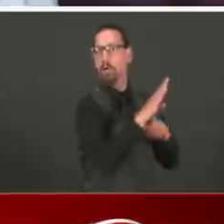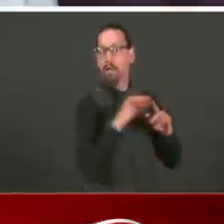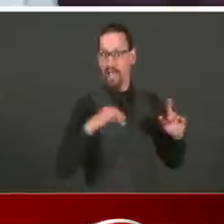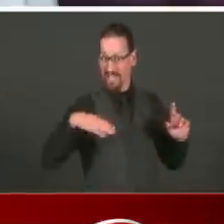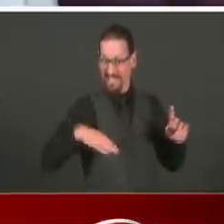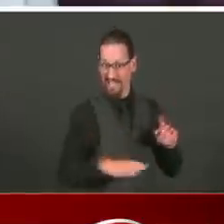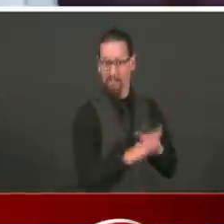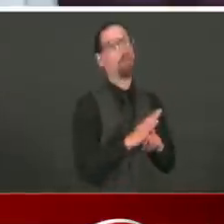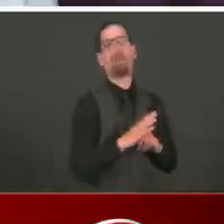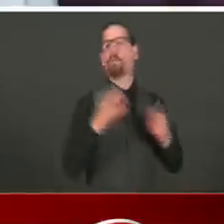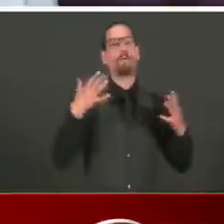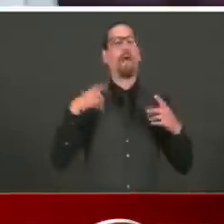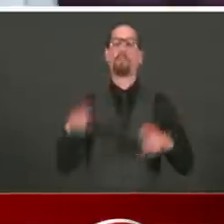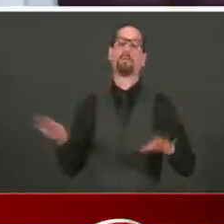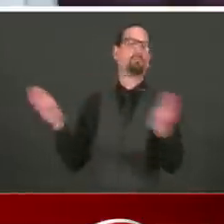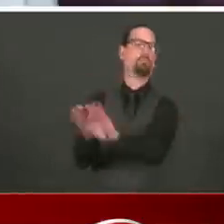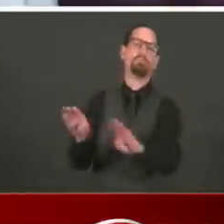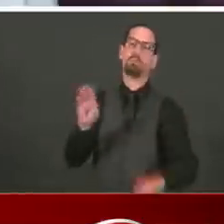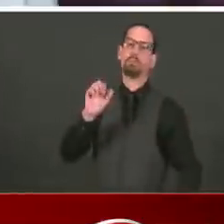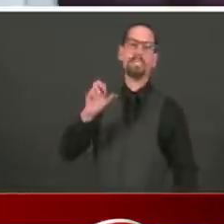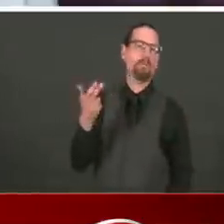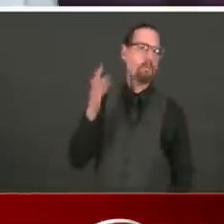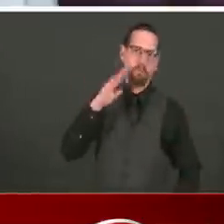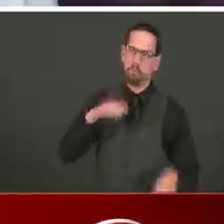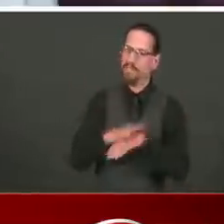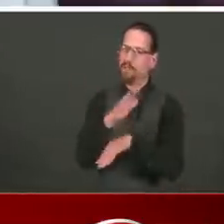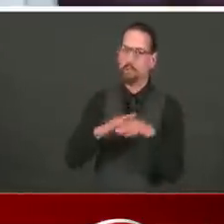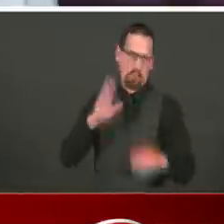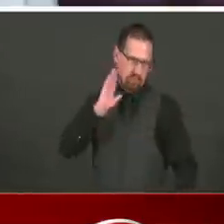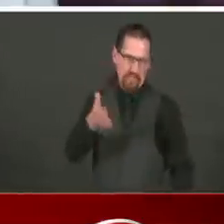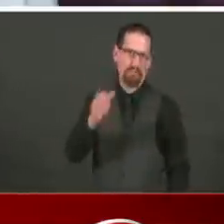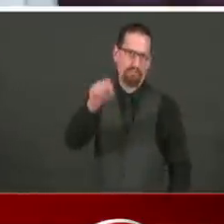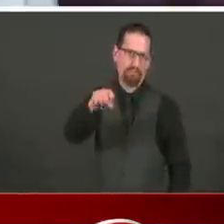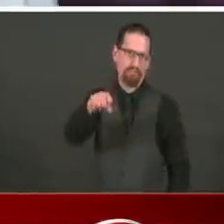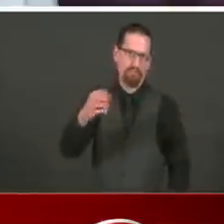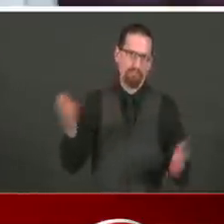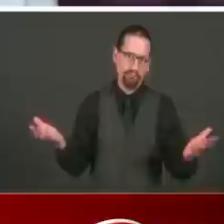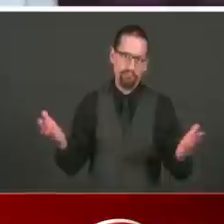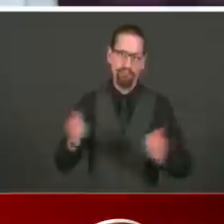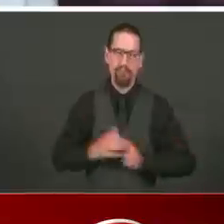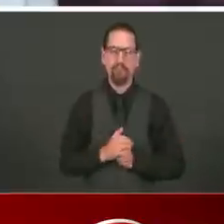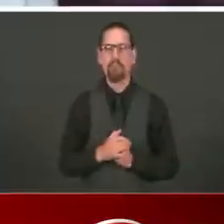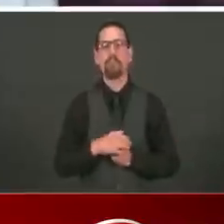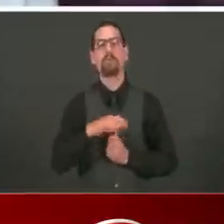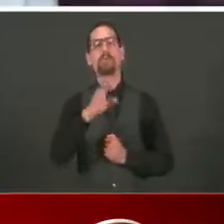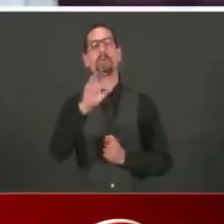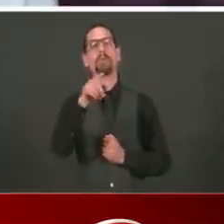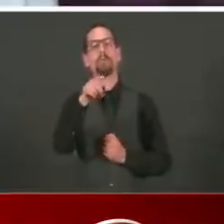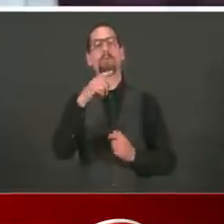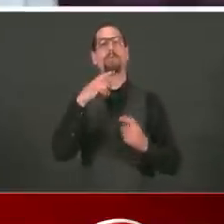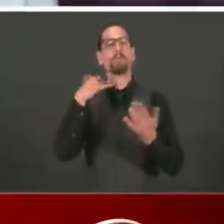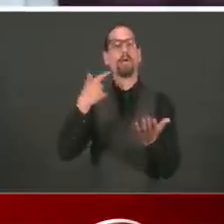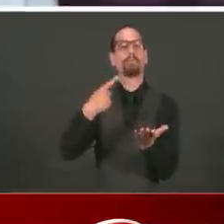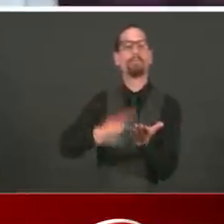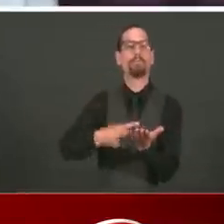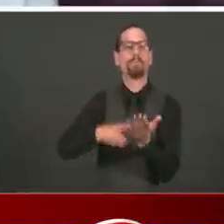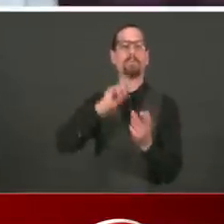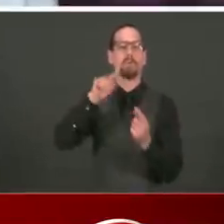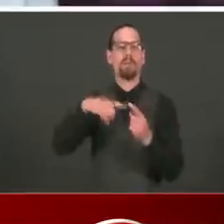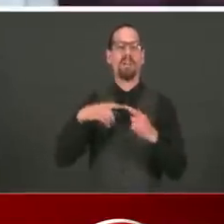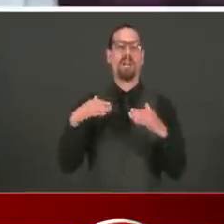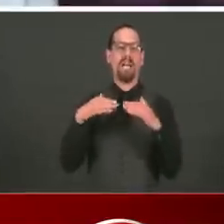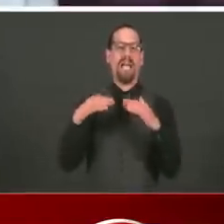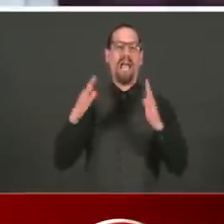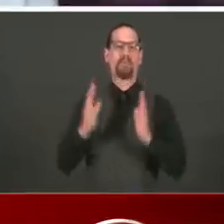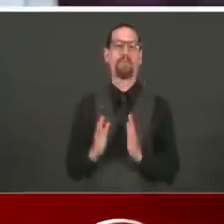for a minute about housing. I have said a few times at this press event, these press conferences, that I would be